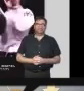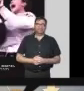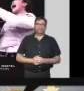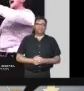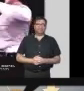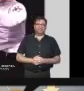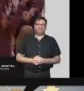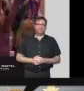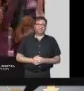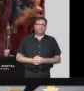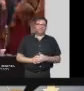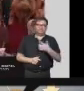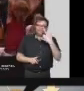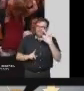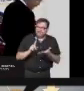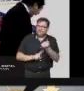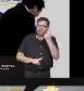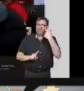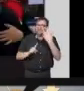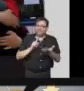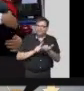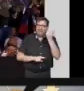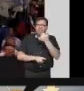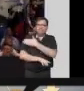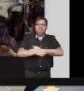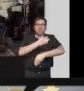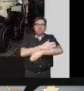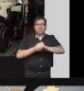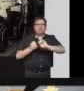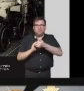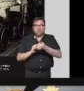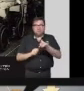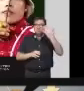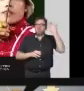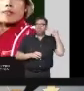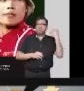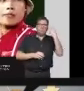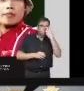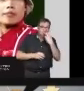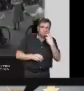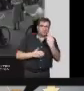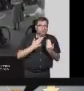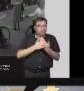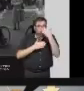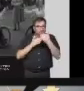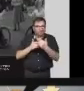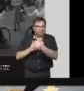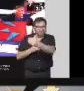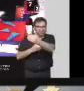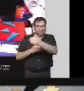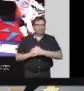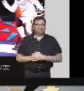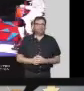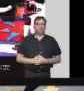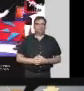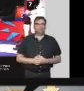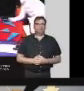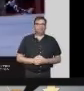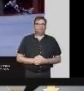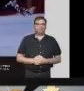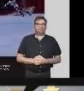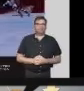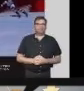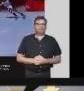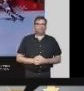the Mexican wave, a delighted coach. In black and white, wheelchair archers. Discover Paralympic sports old and